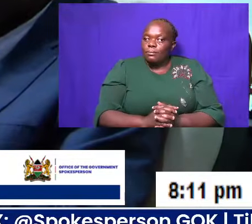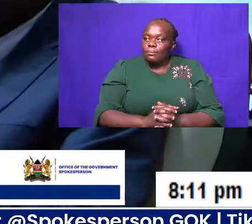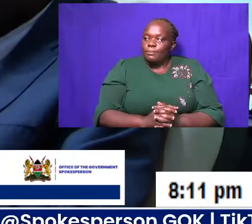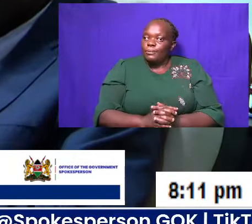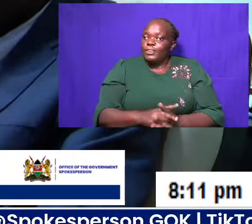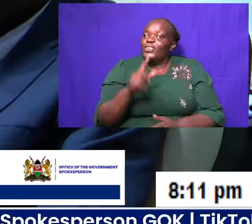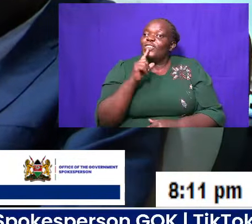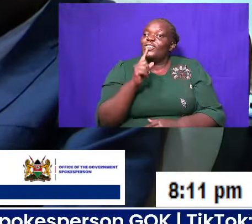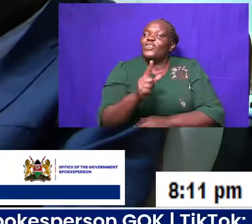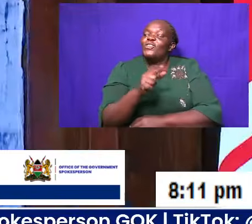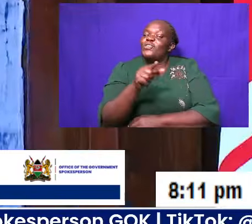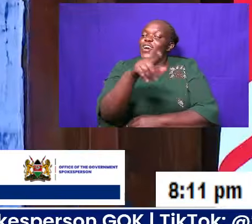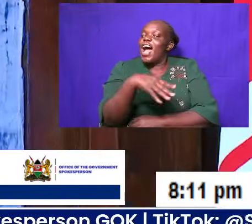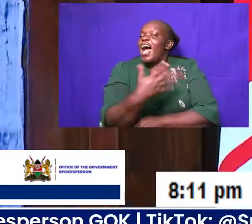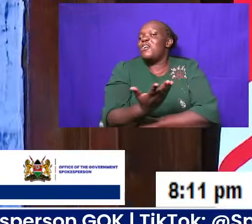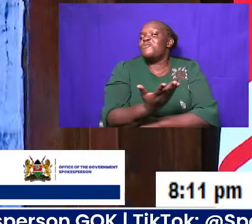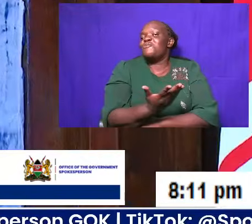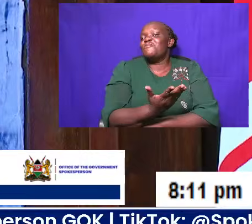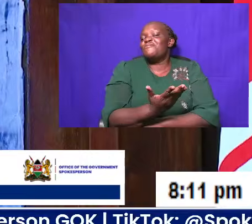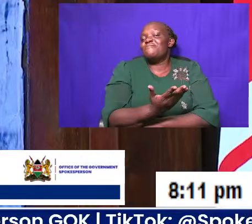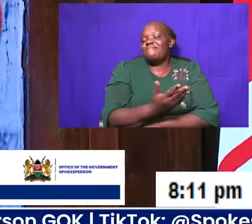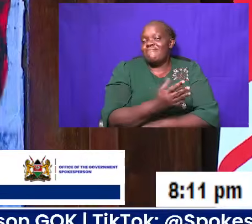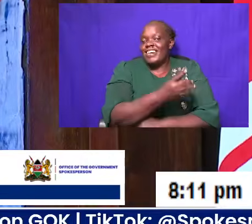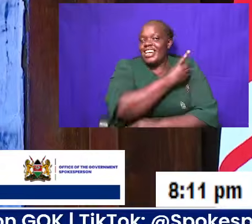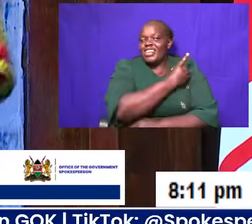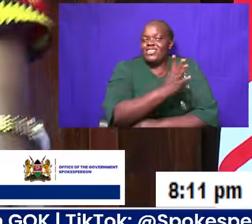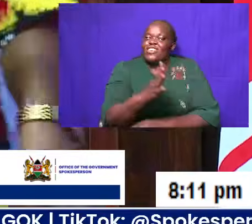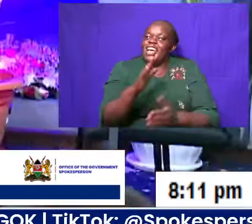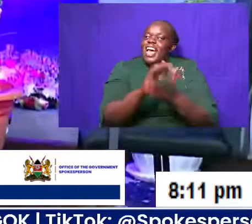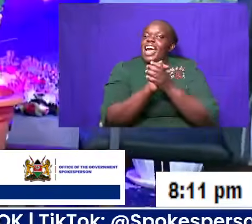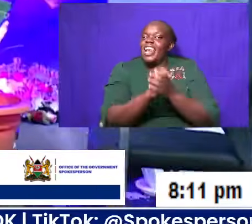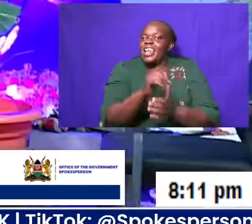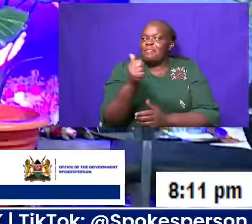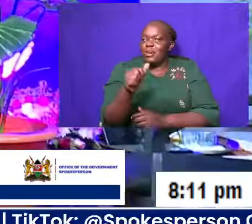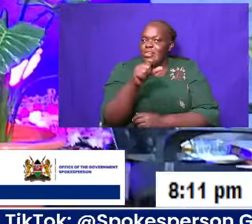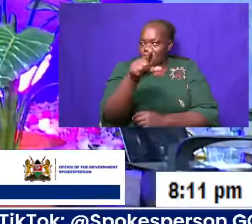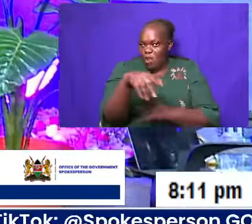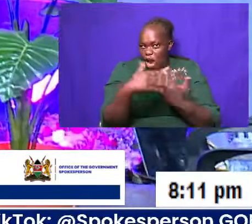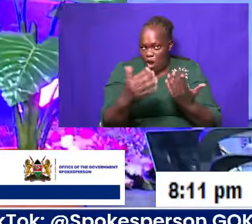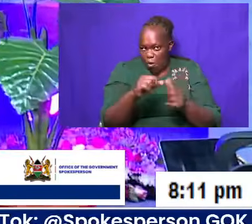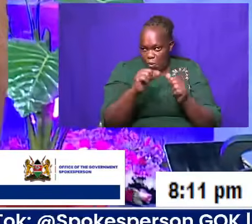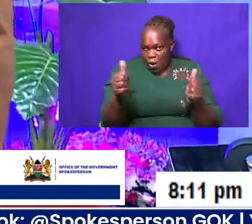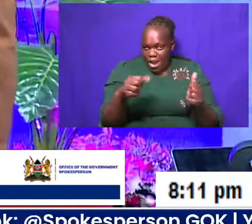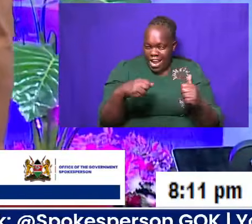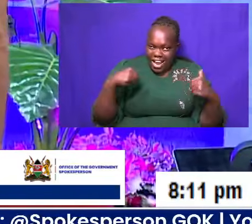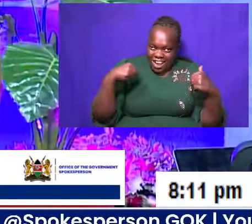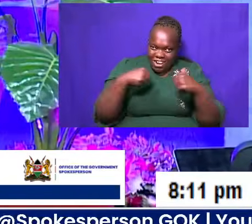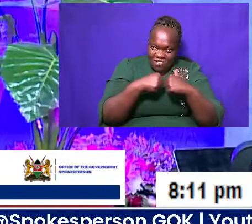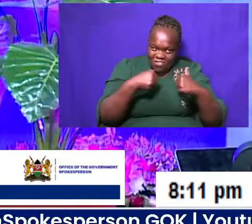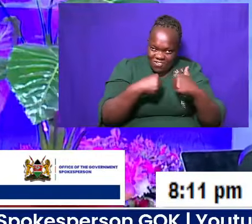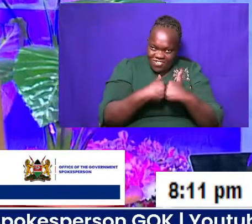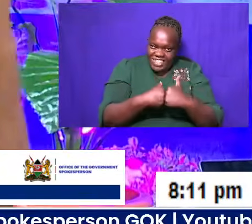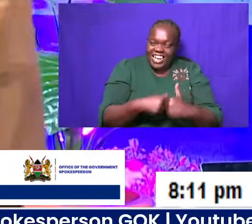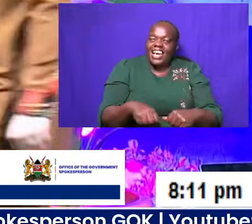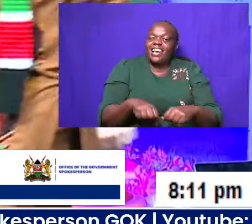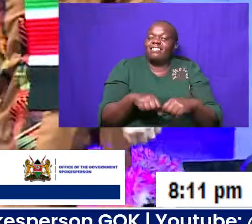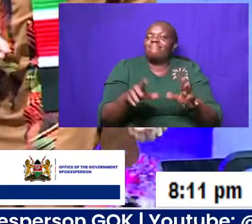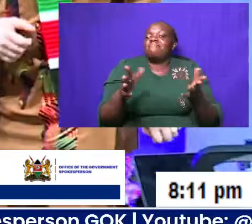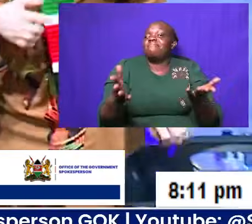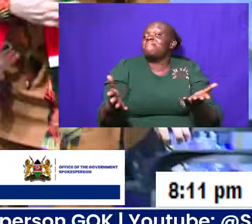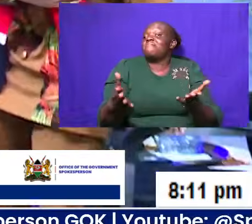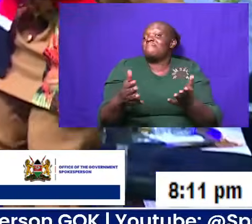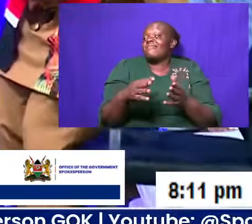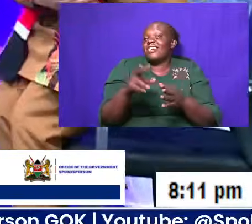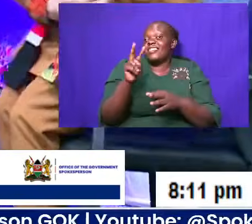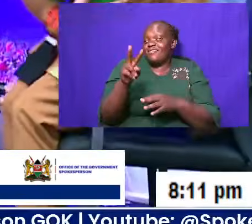So, how are you daktari? Hata hujanisalimia bana. How are you? Unajua kugota? Hivyo.